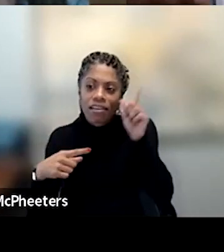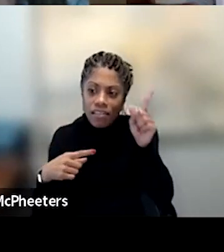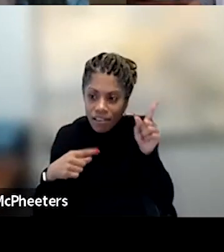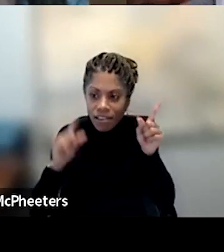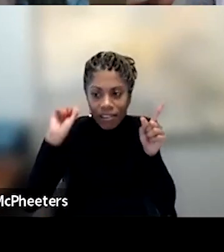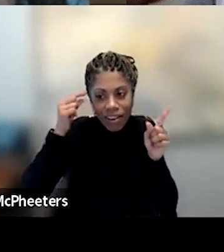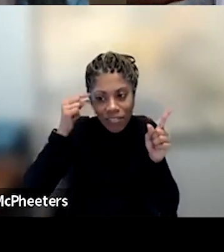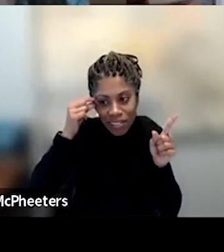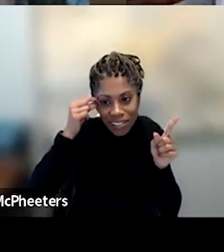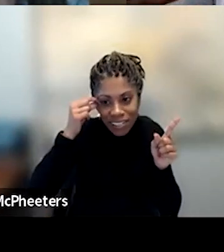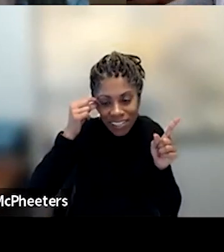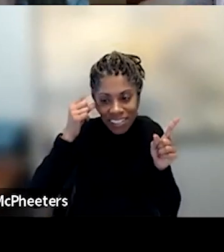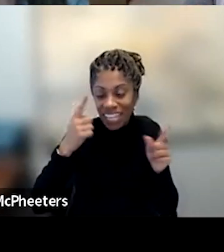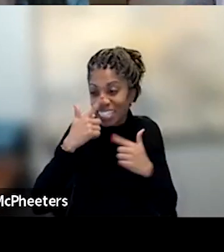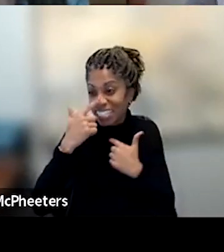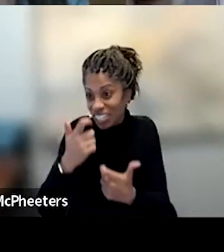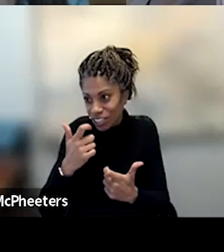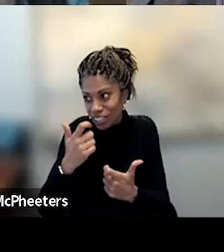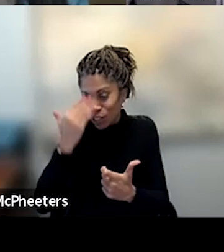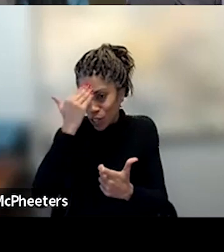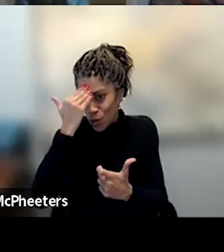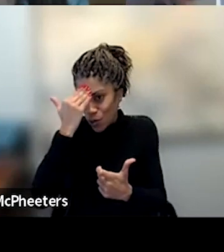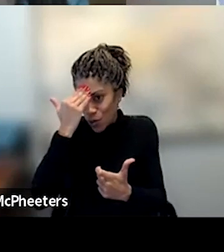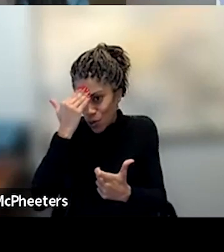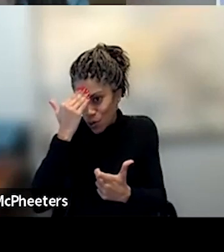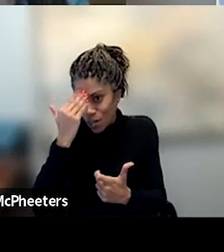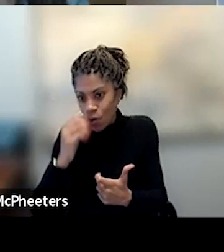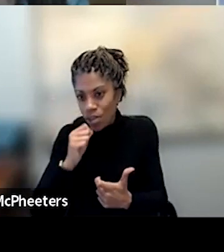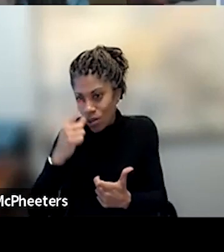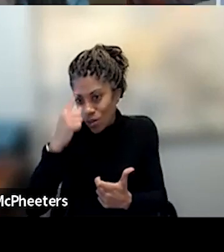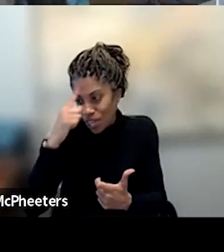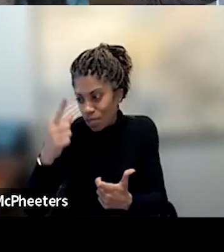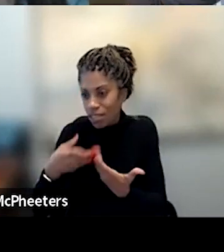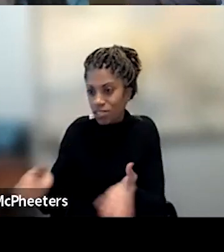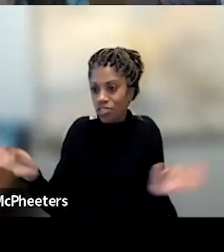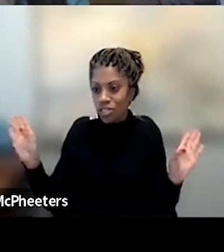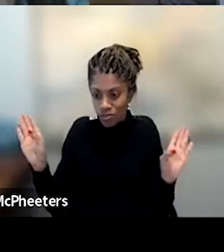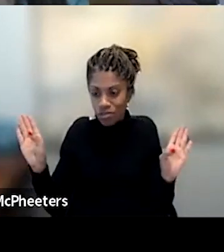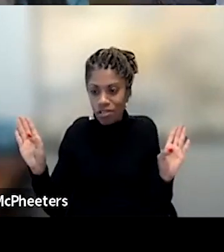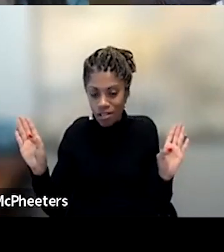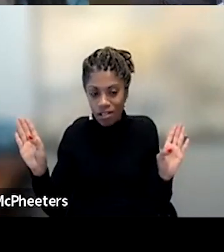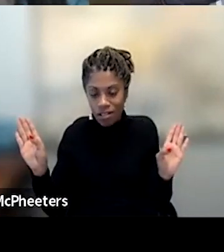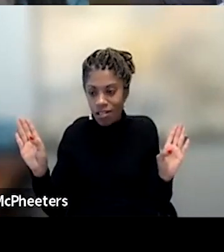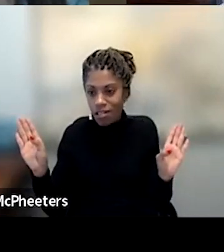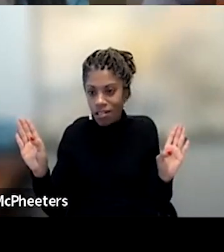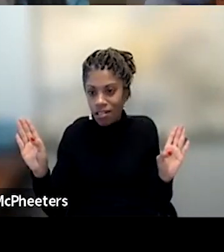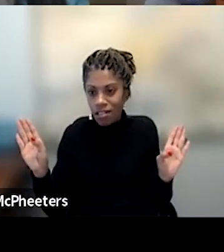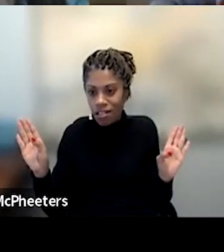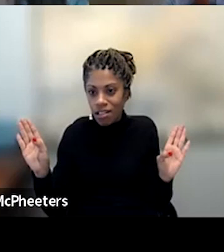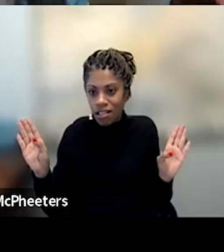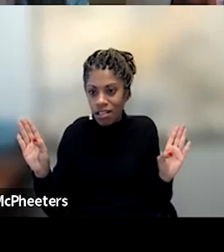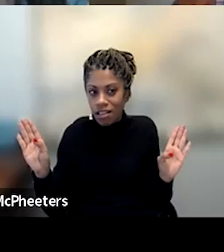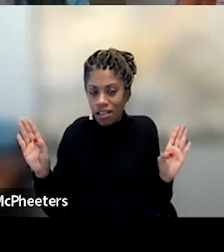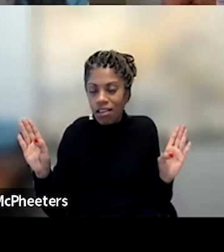really interesting finding that we usually don't think about the general public in terms of the audience, but if the general public is